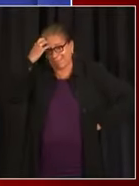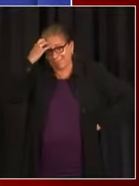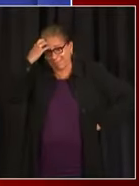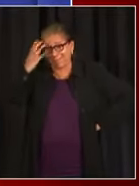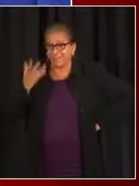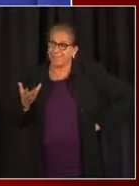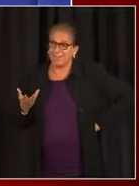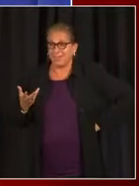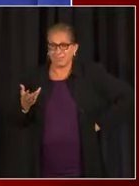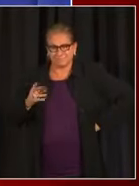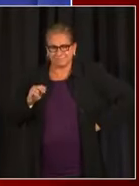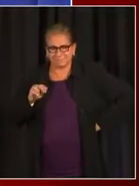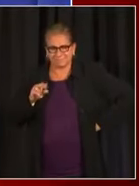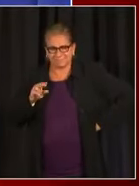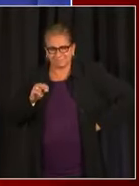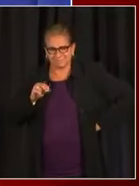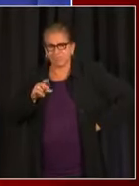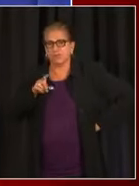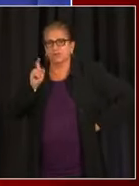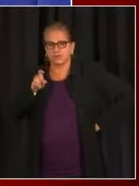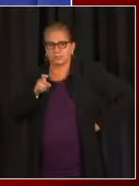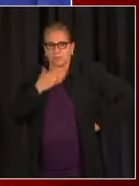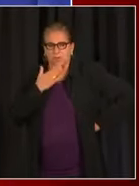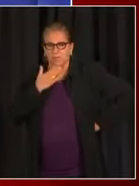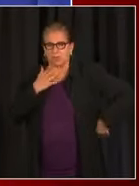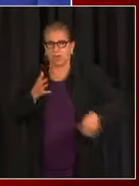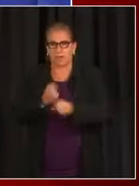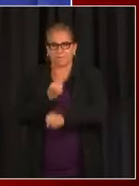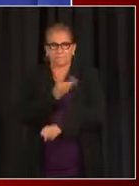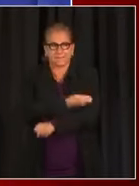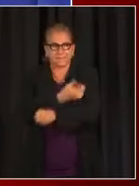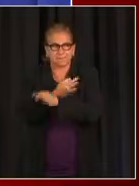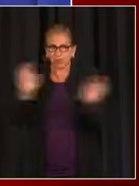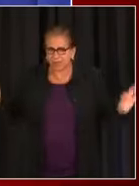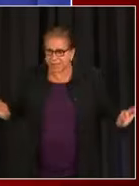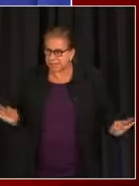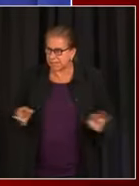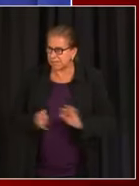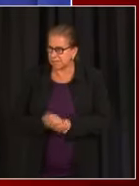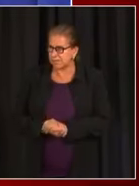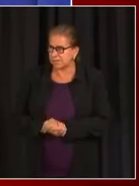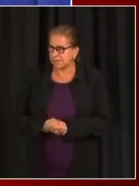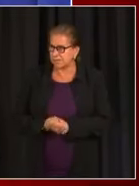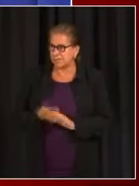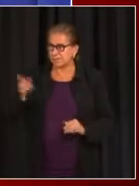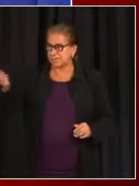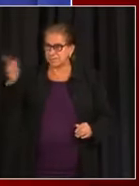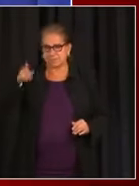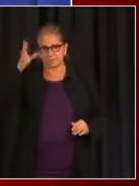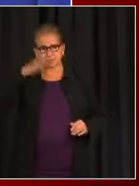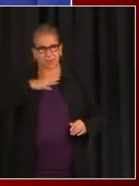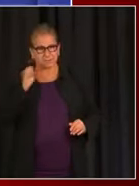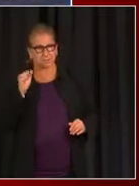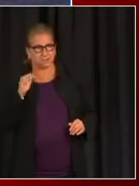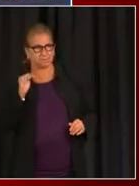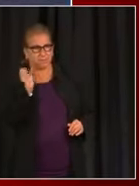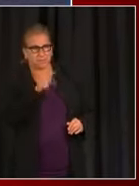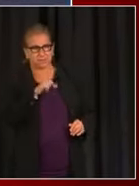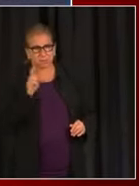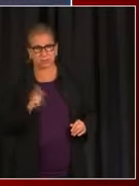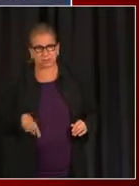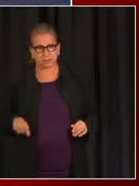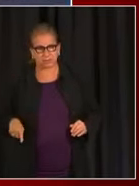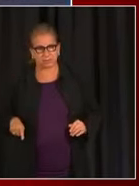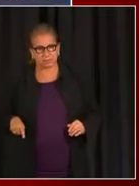the opportunity to have been vaccinated. Sam? Mayor, when you go to places like the Harris Teeter, a lot of people aren't